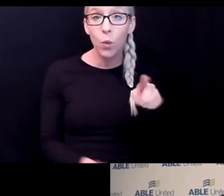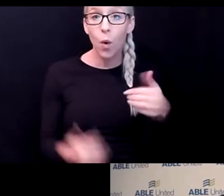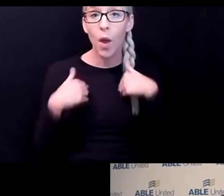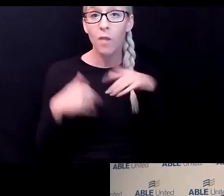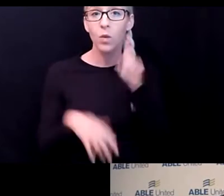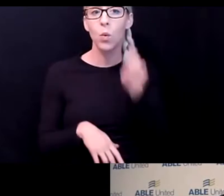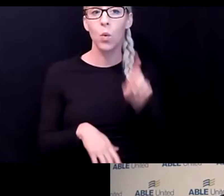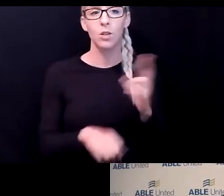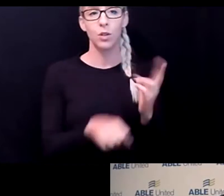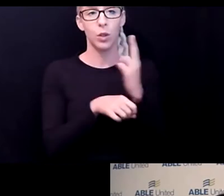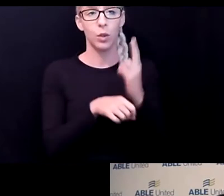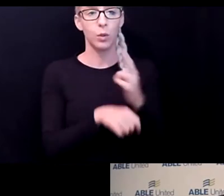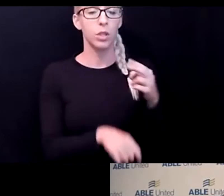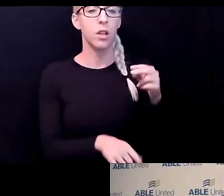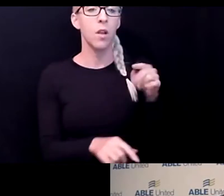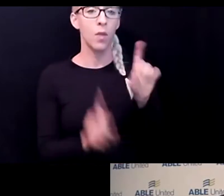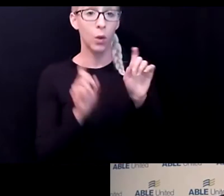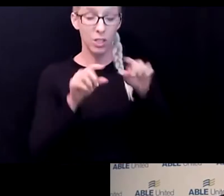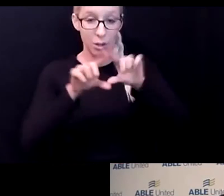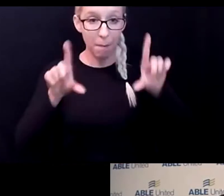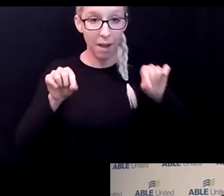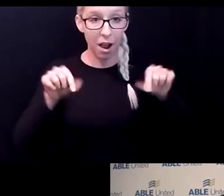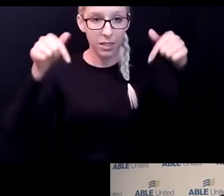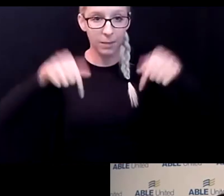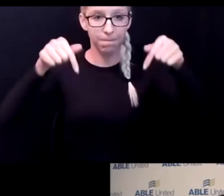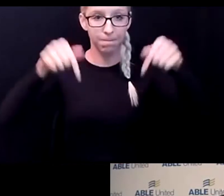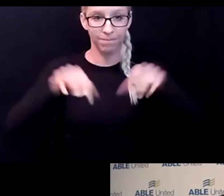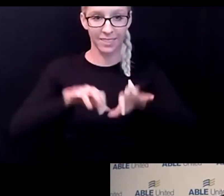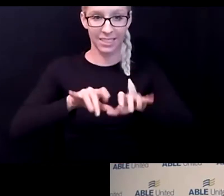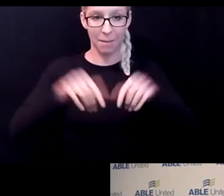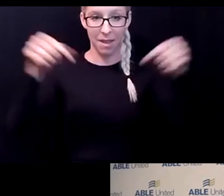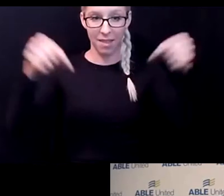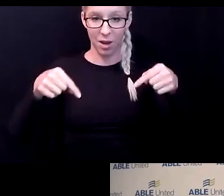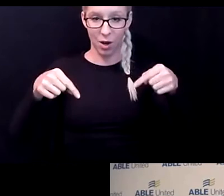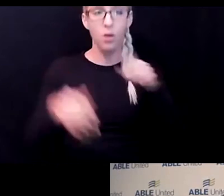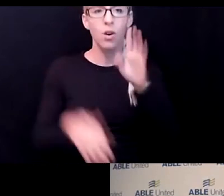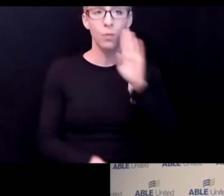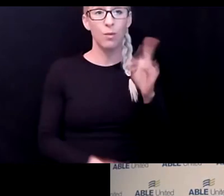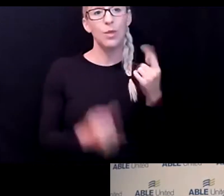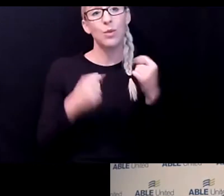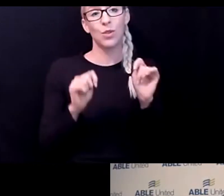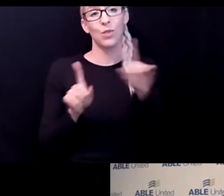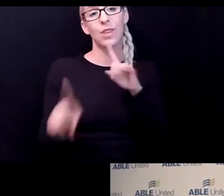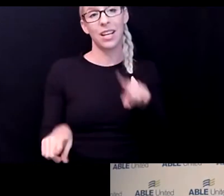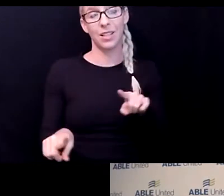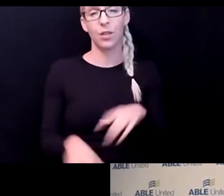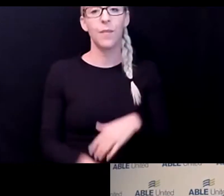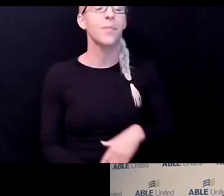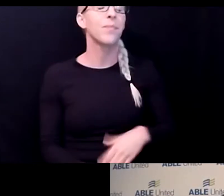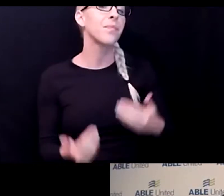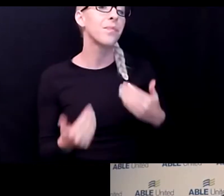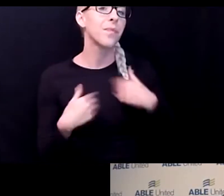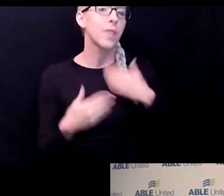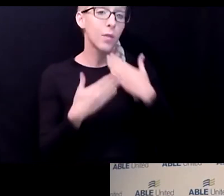use that QA box on the bottom of the Zoom to input their question, and we'll try to get to it. This is a good question, and we